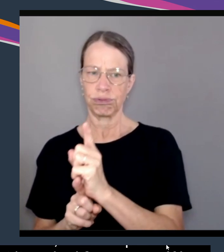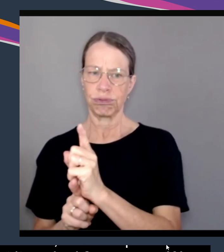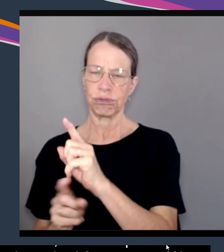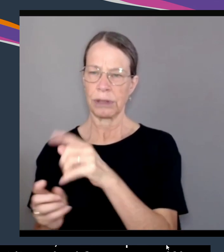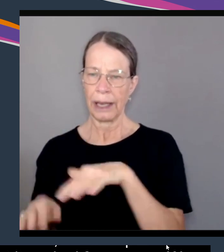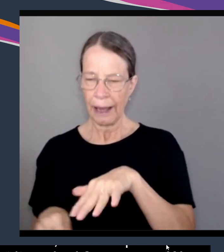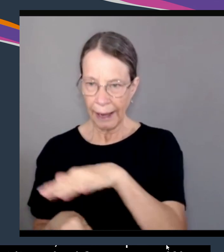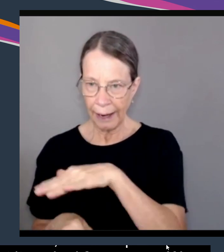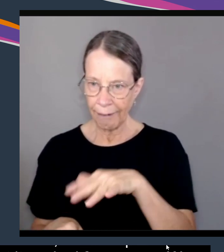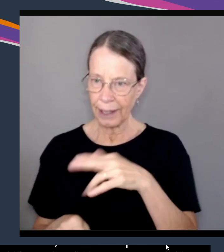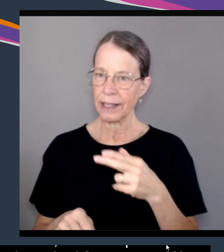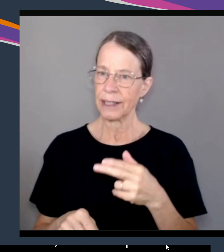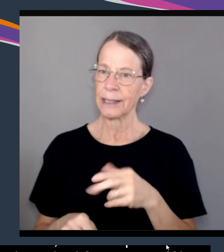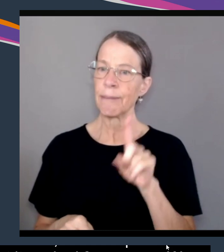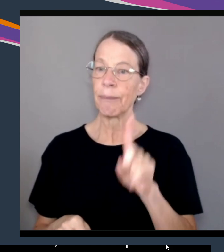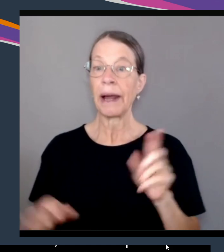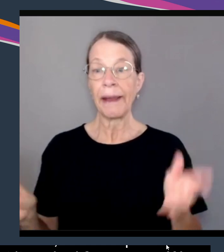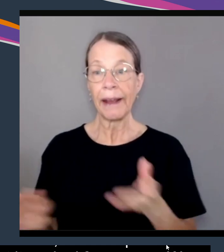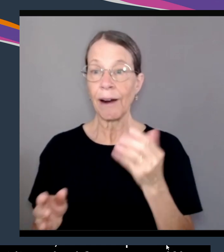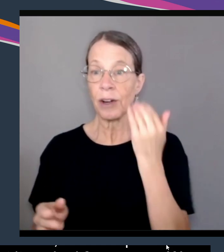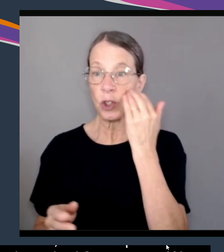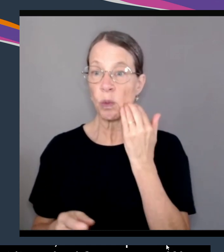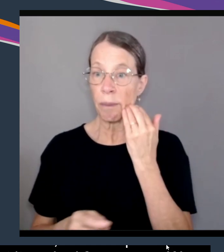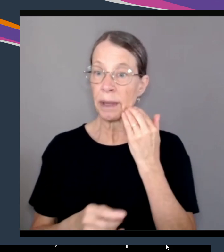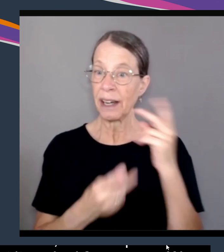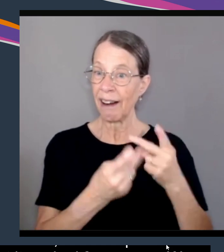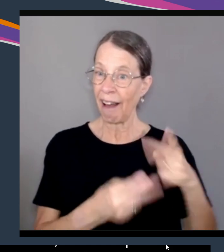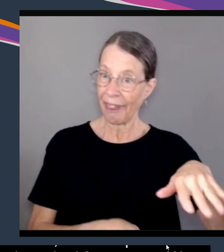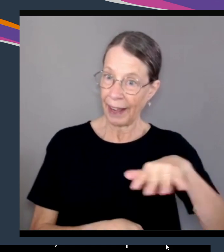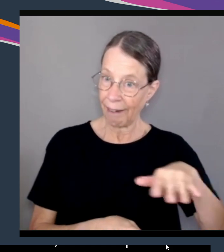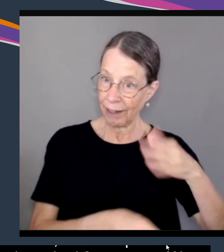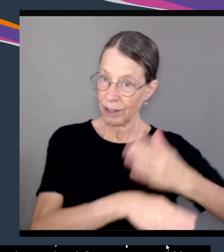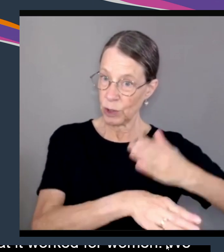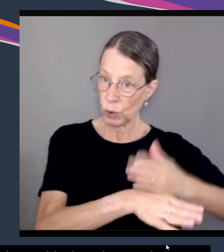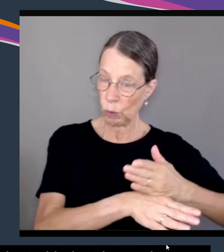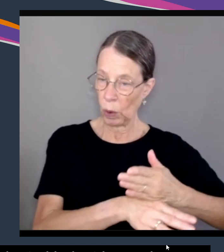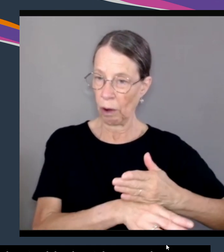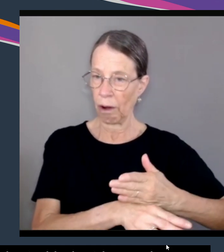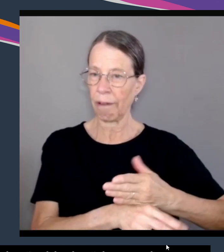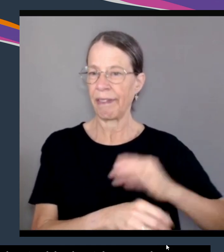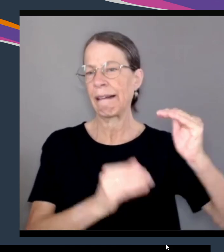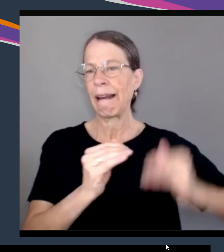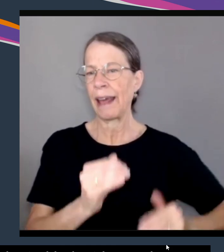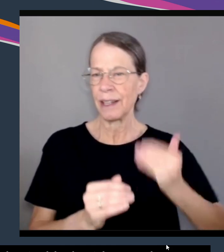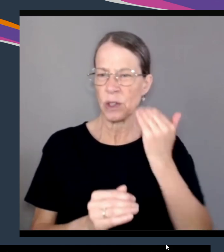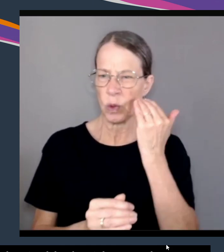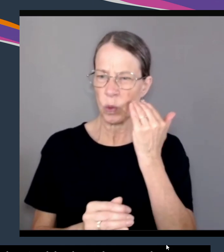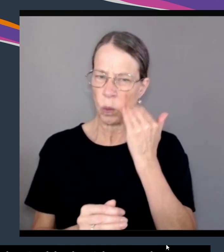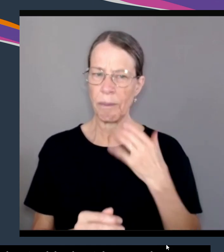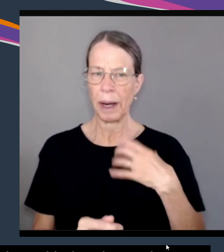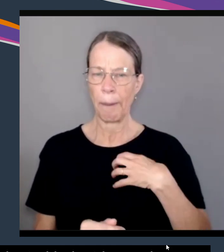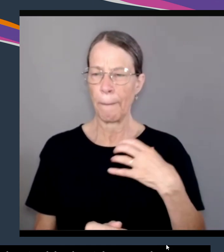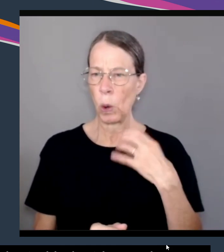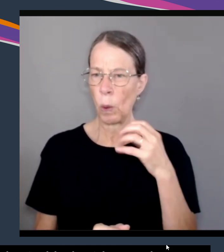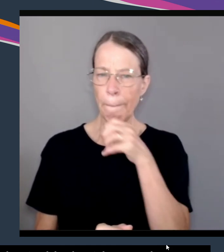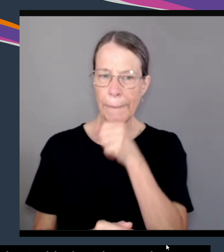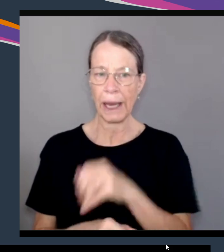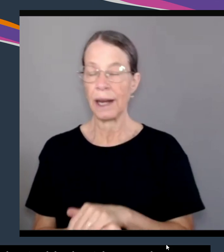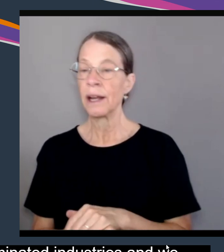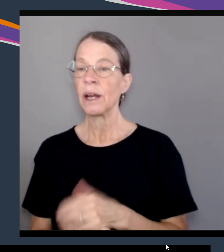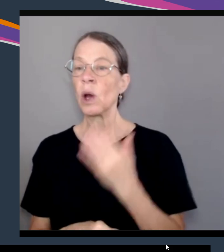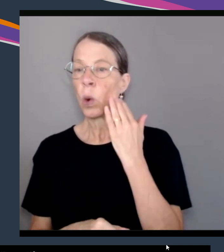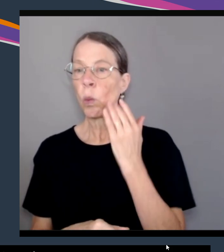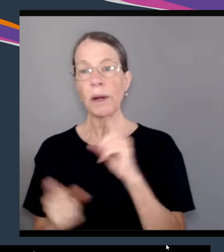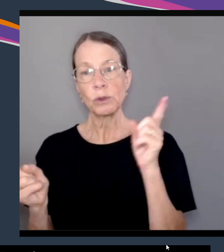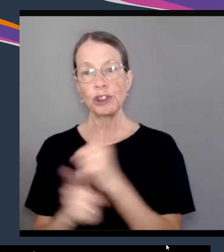manufacturing, areas where they're historically underrepresented. When we were making the PBS medicines cheaper, we wanted women to get full benefits with